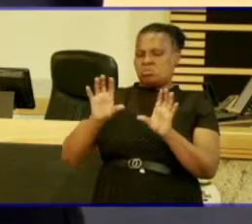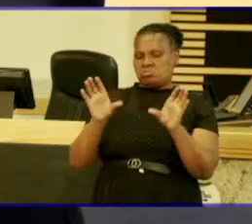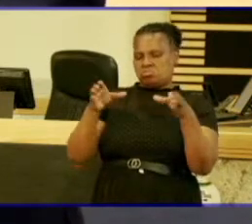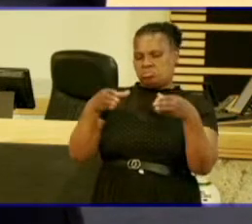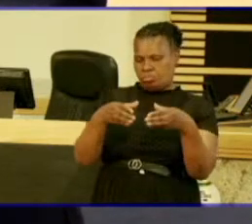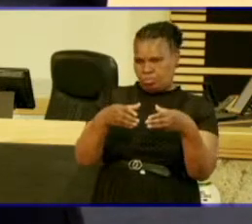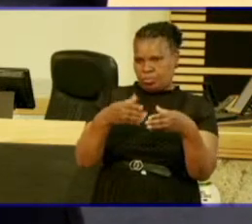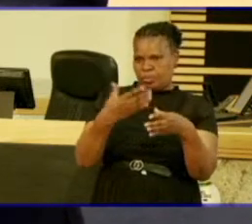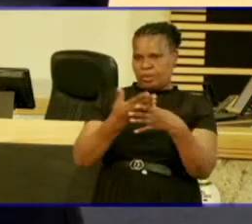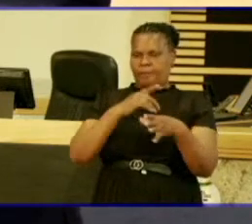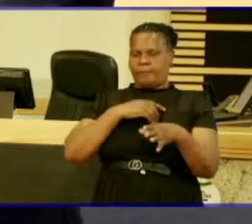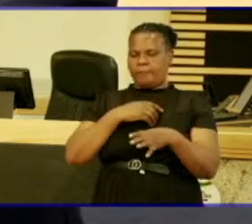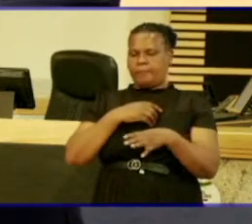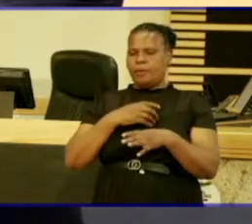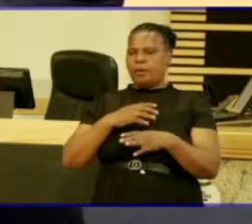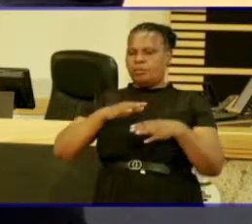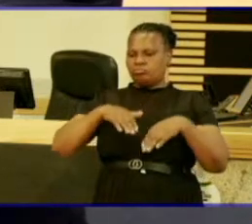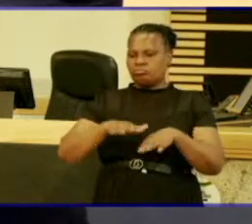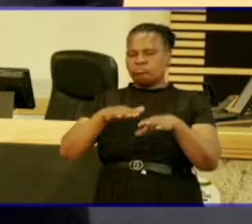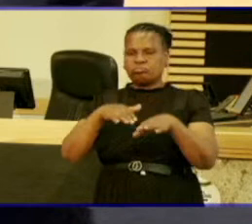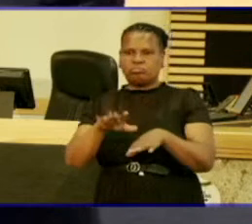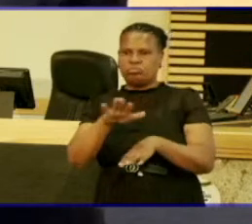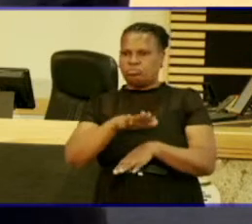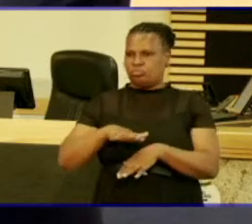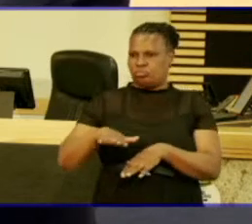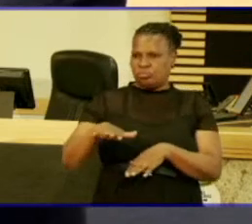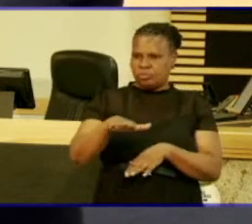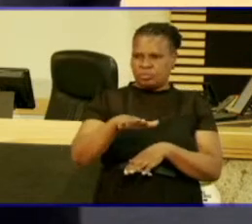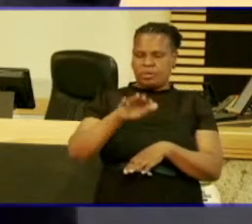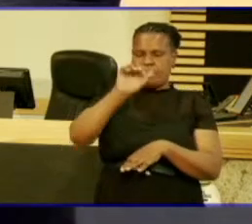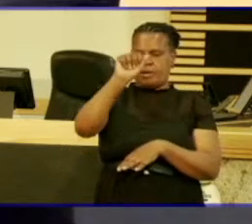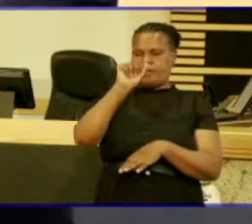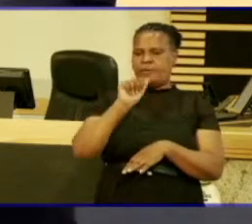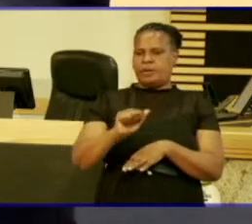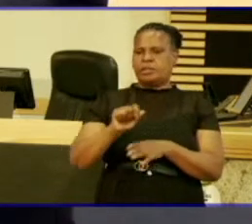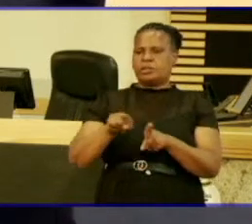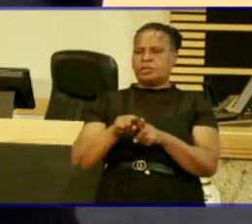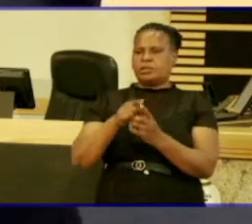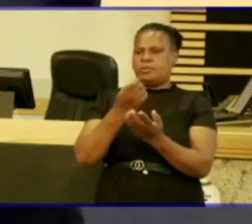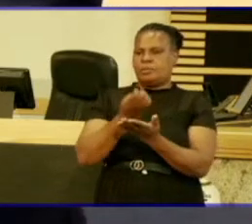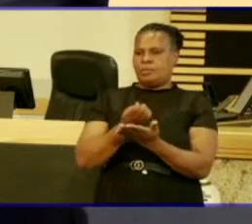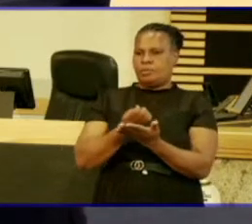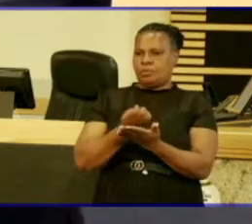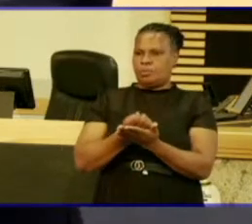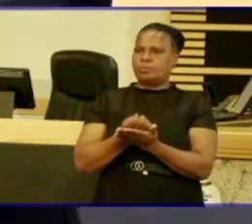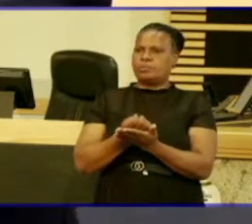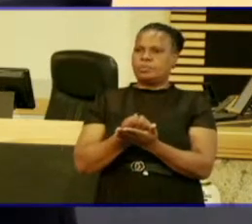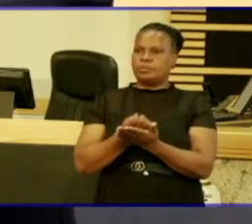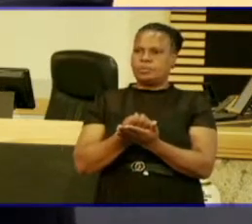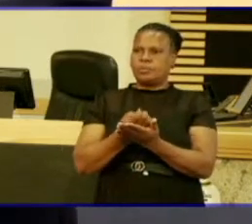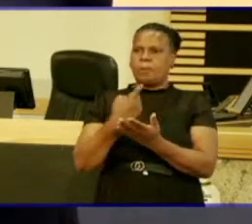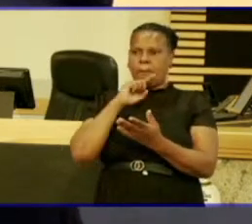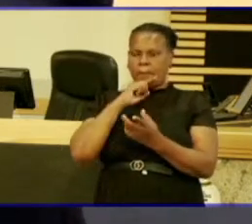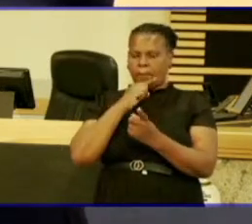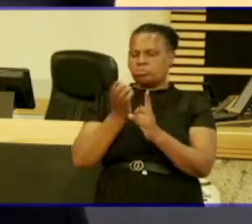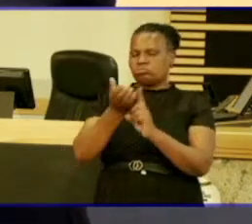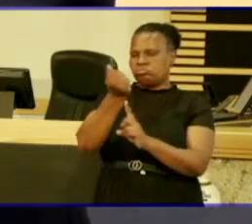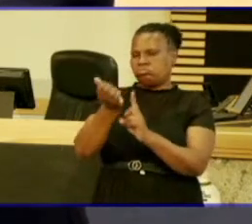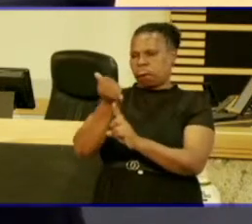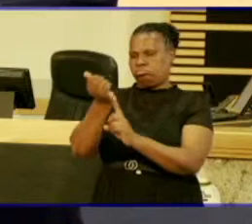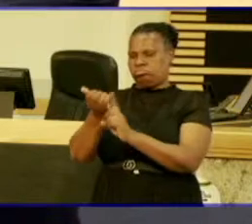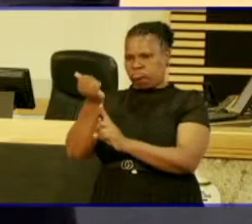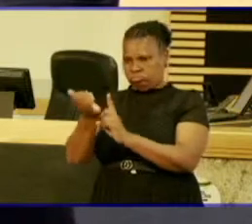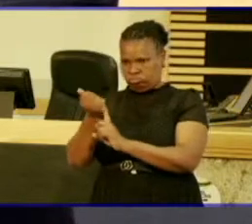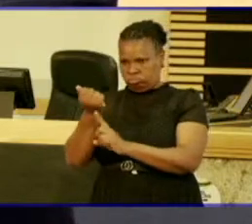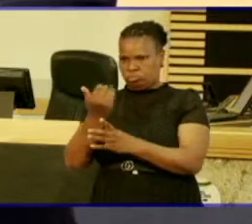and the oceans economy are fully integrated into the African economy. Madam Speaker, in order to achieve all the